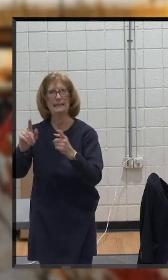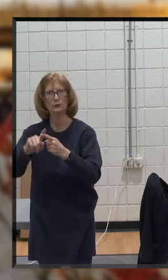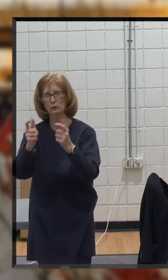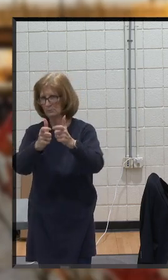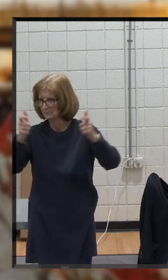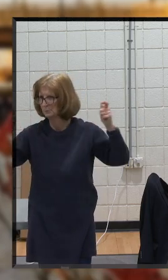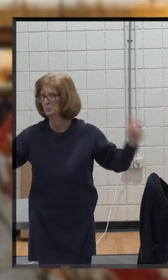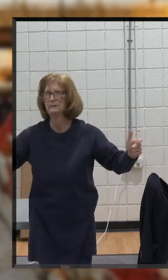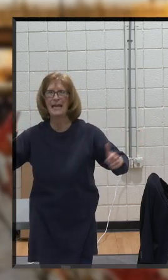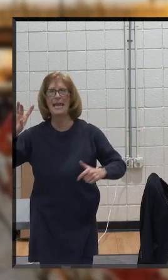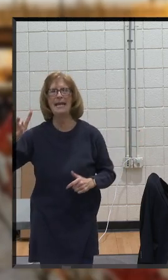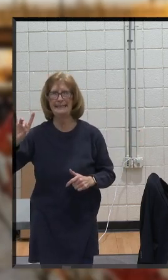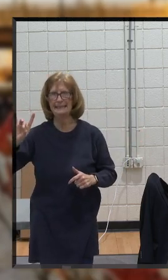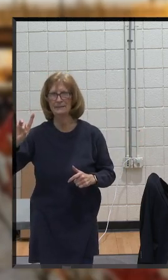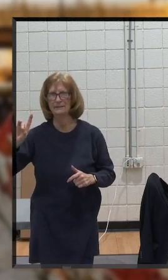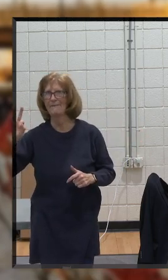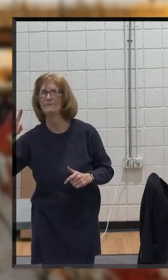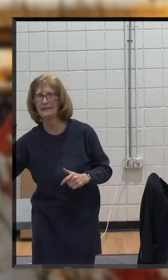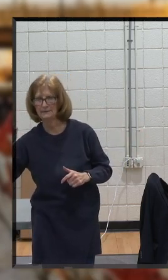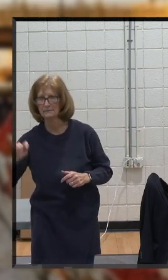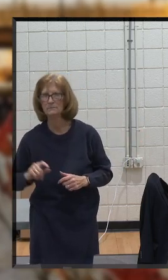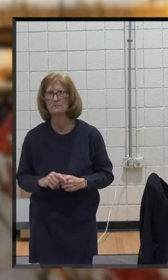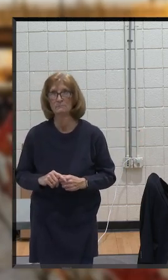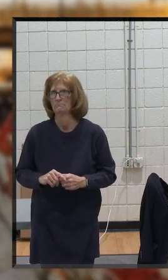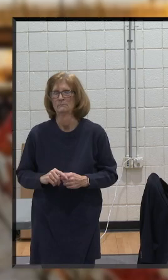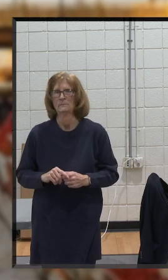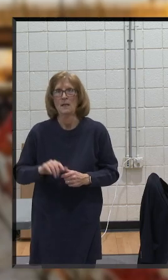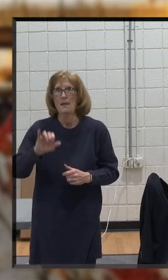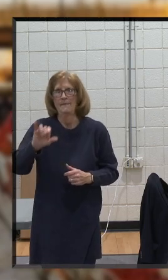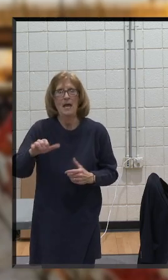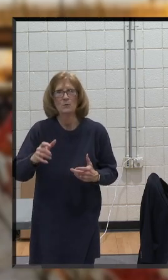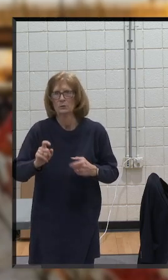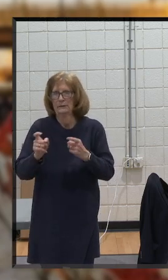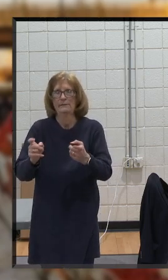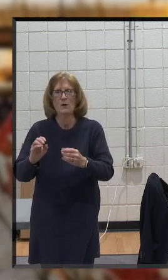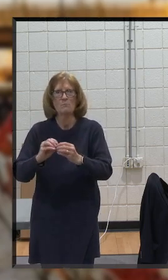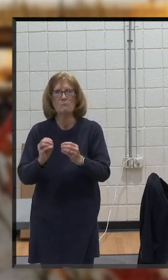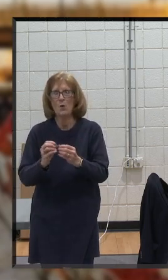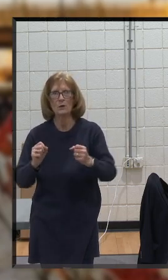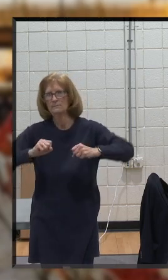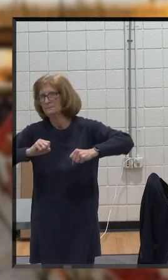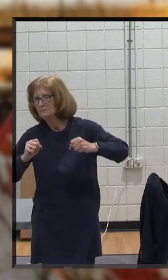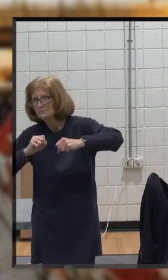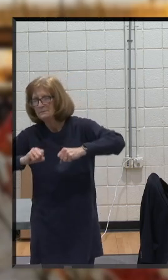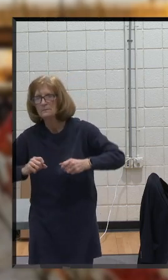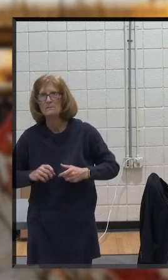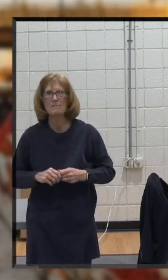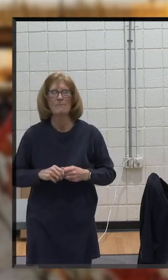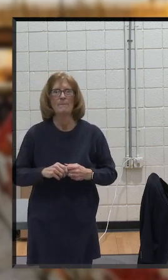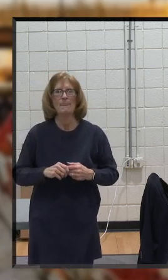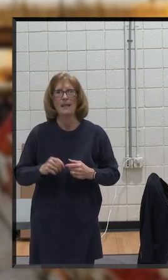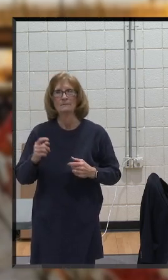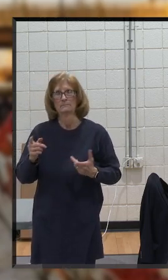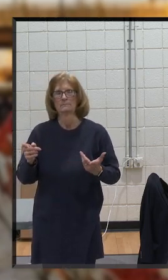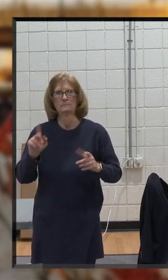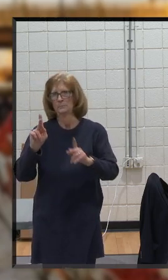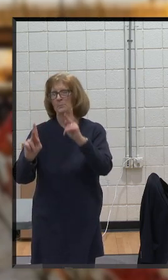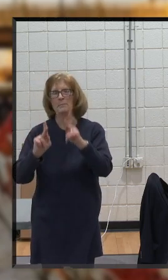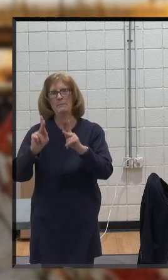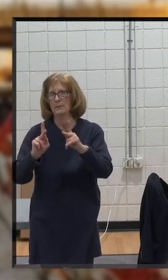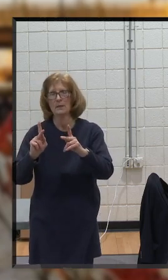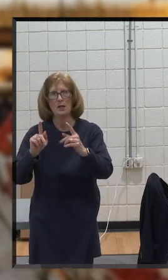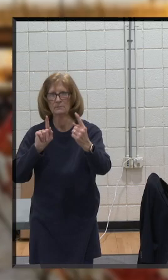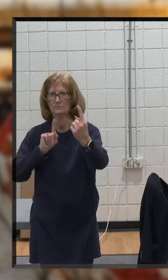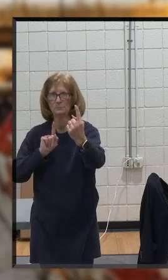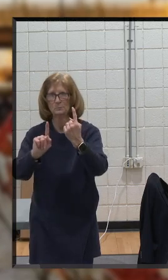are presently on the bridge. So that should just provide additional space, especially movements where maybe you're passing